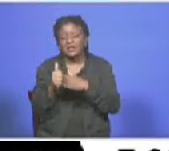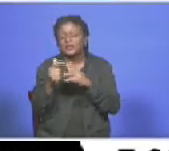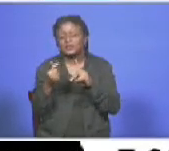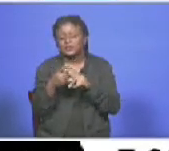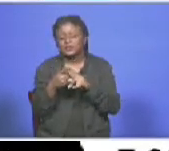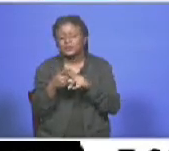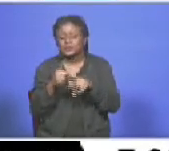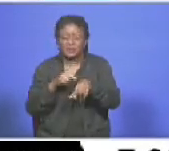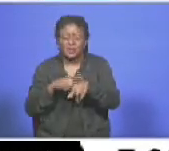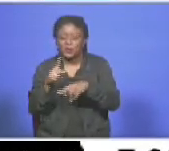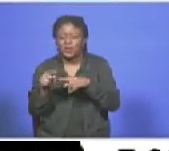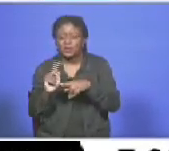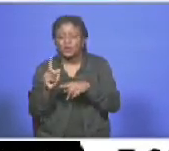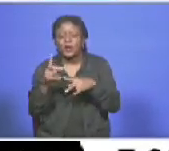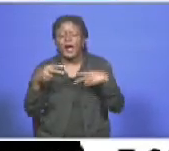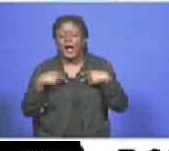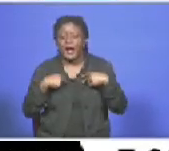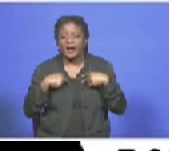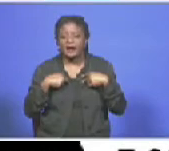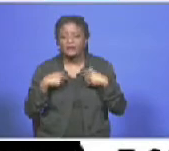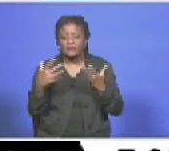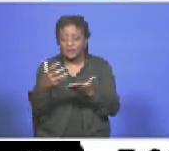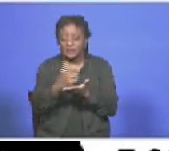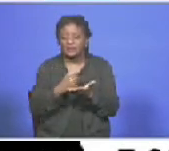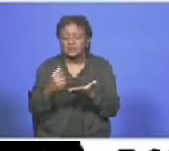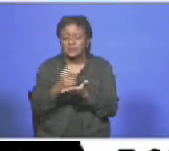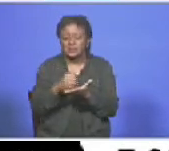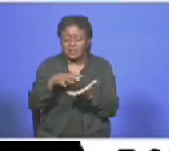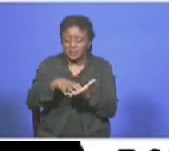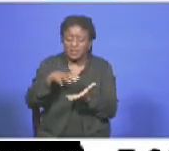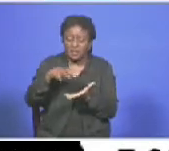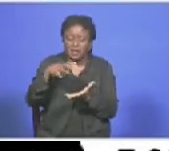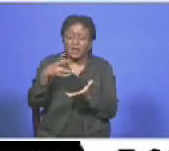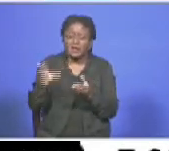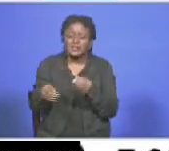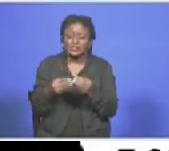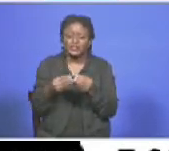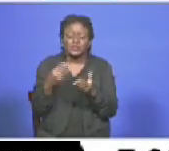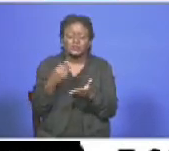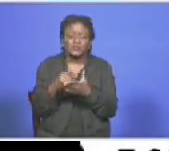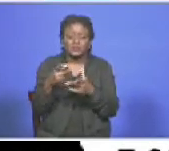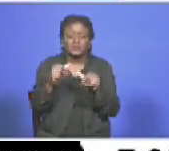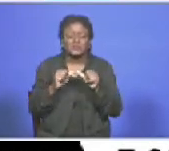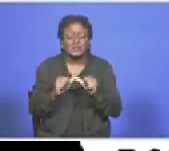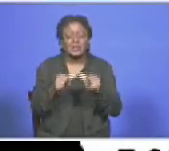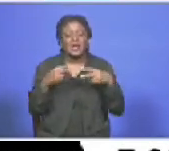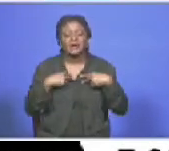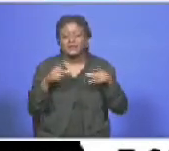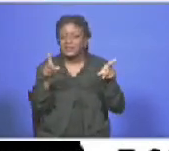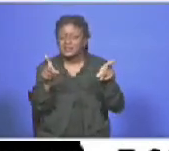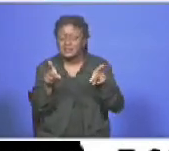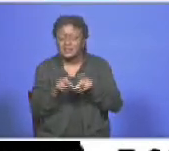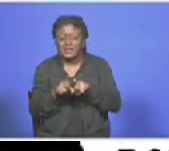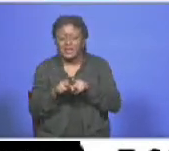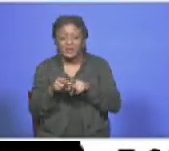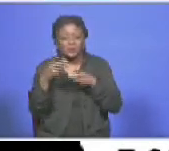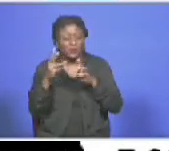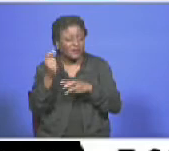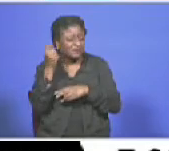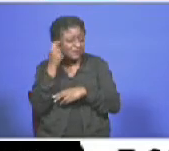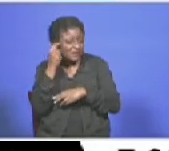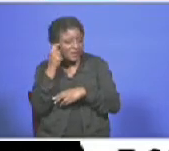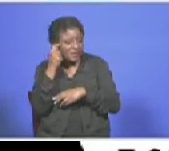have accumulated some additional funds, you still have that same mindset to begin the saving. And out of that